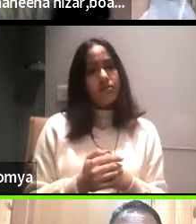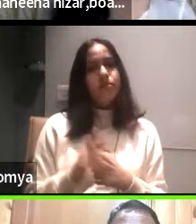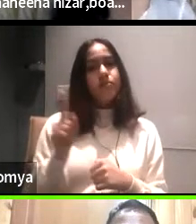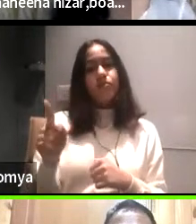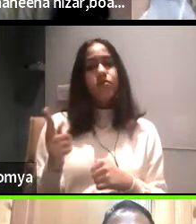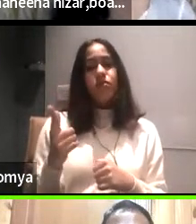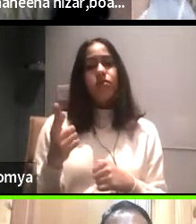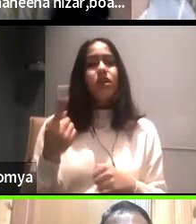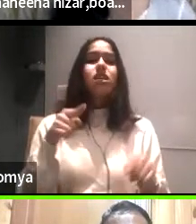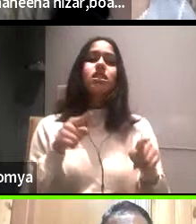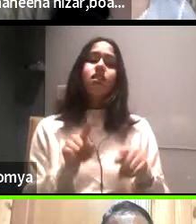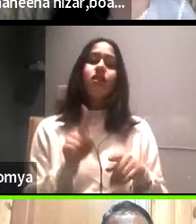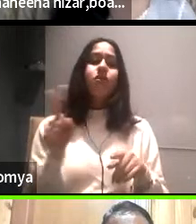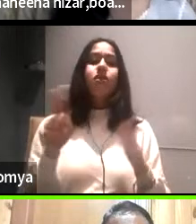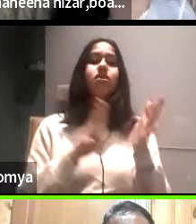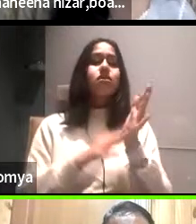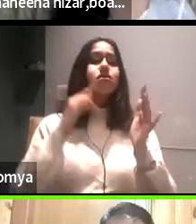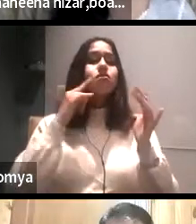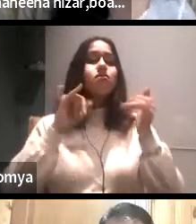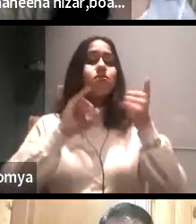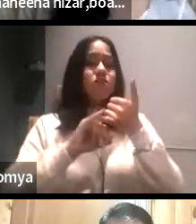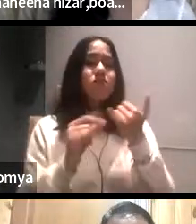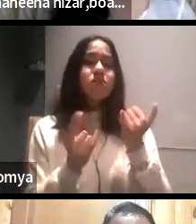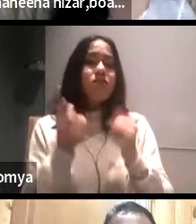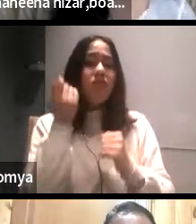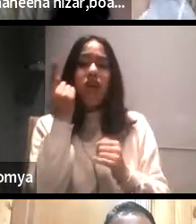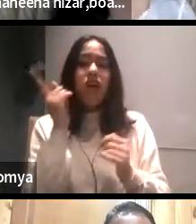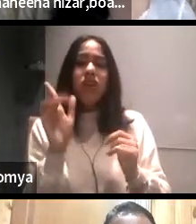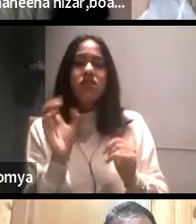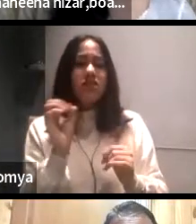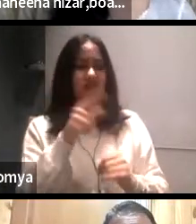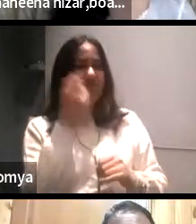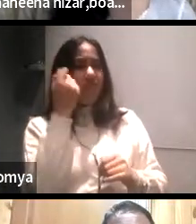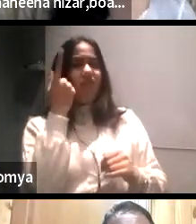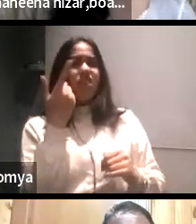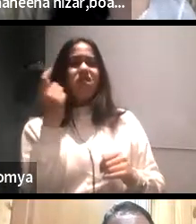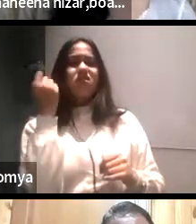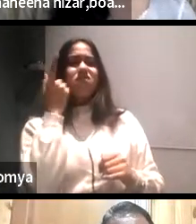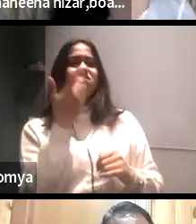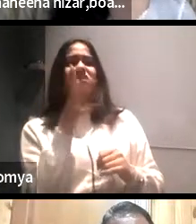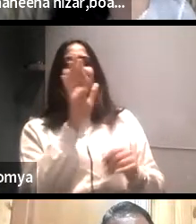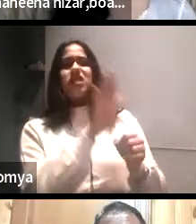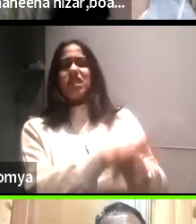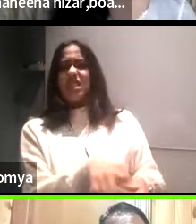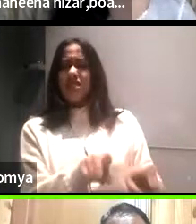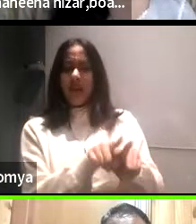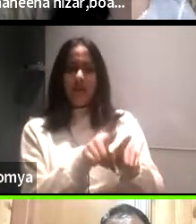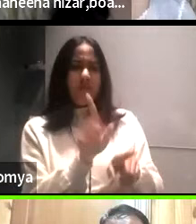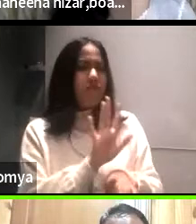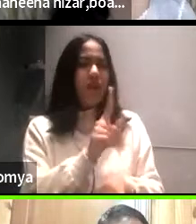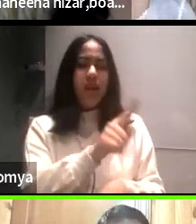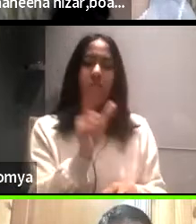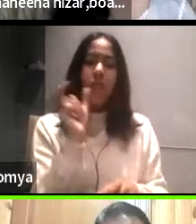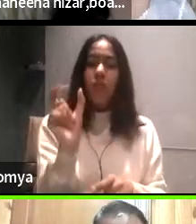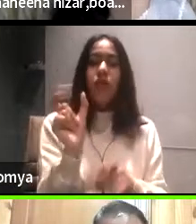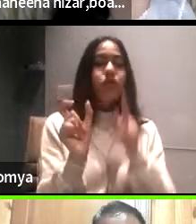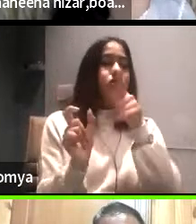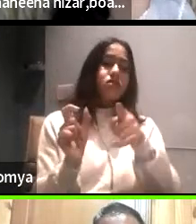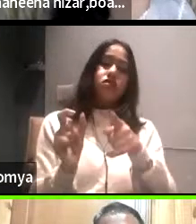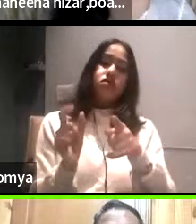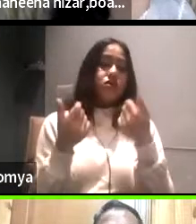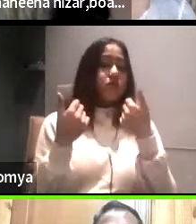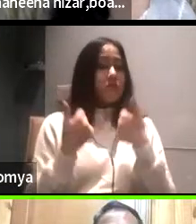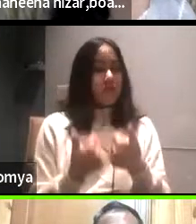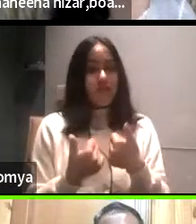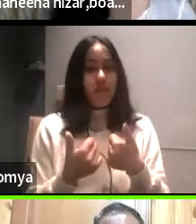be misunderstood. Yeah. That's such a small thing, but such a powerful thing. Thanks for bringing this out. Really,